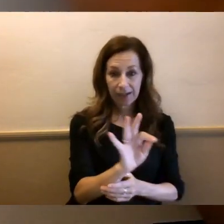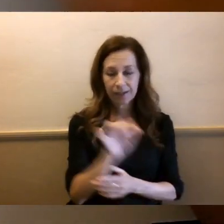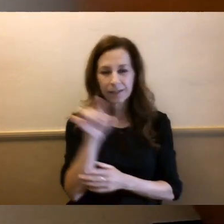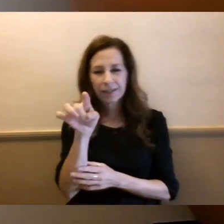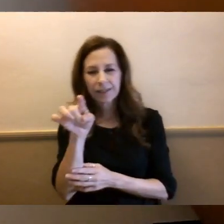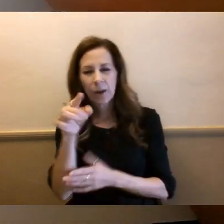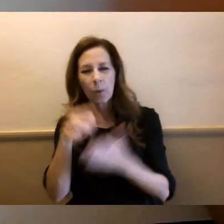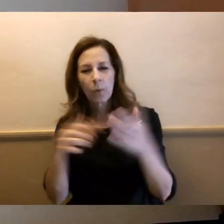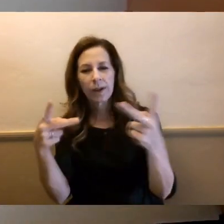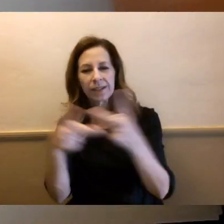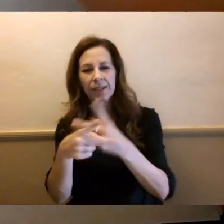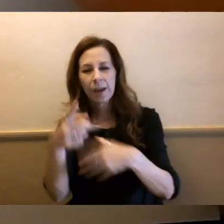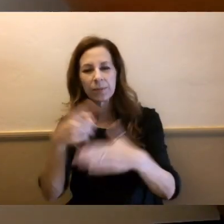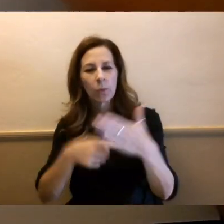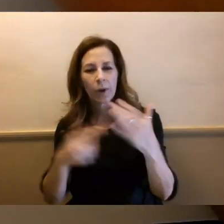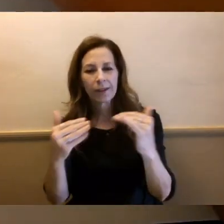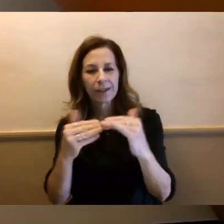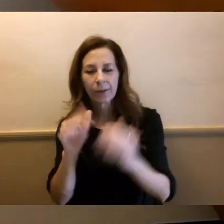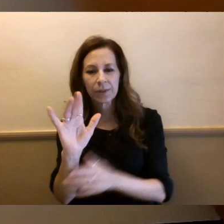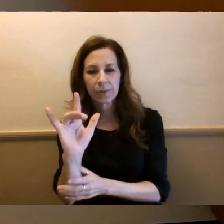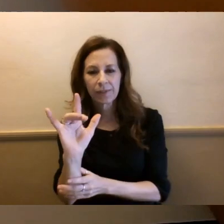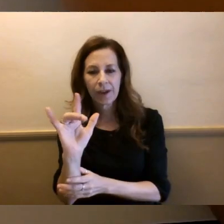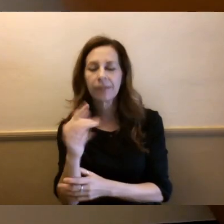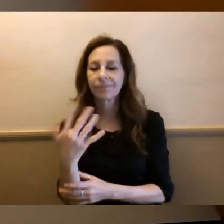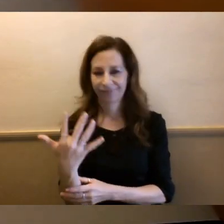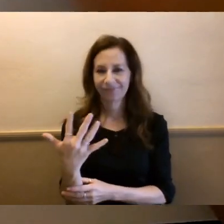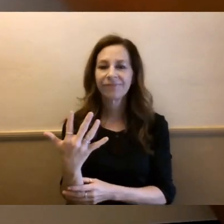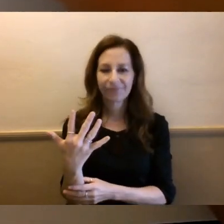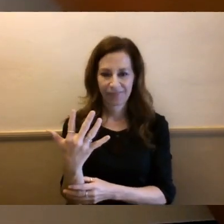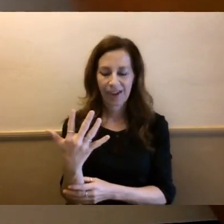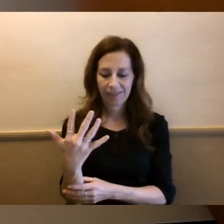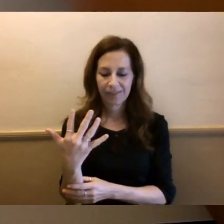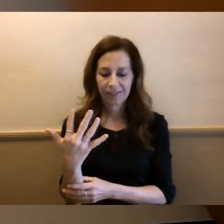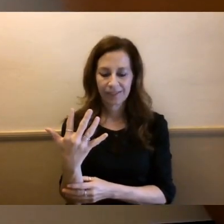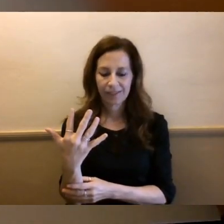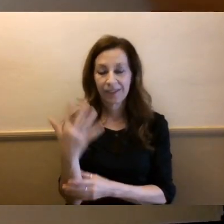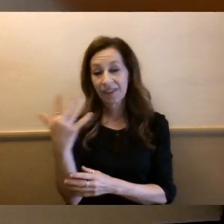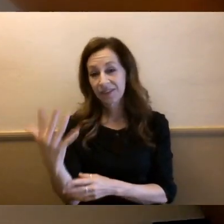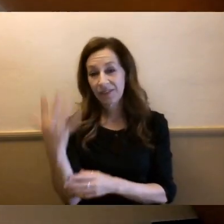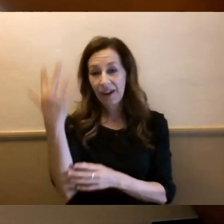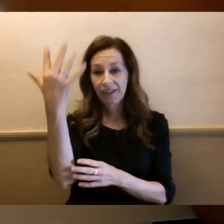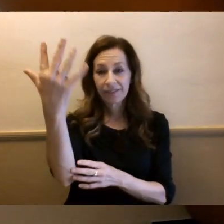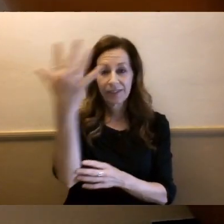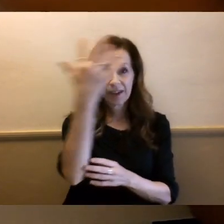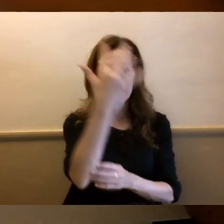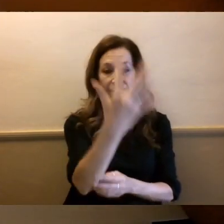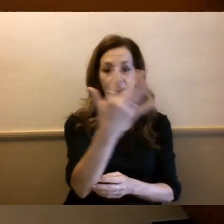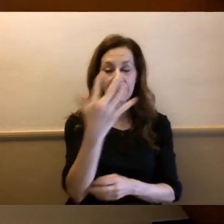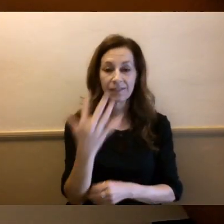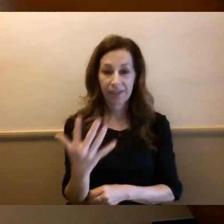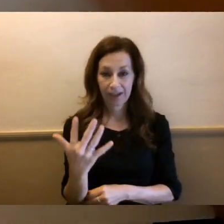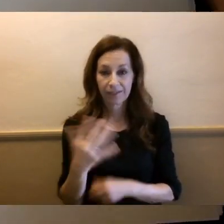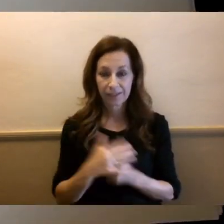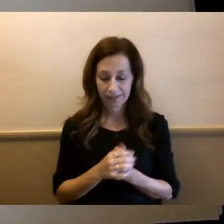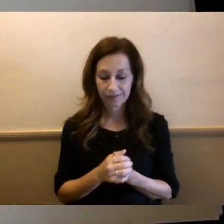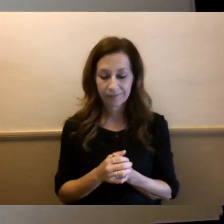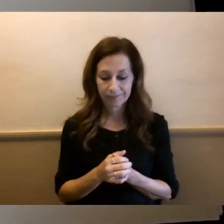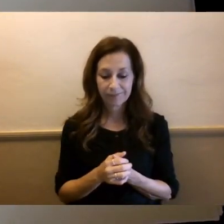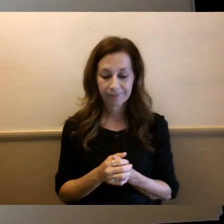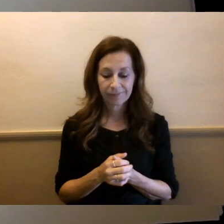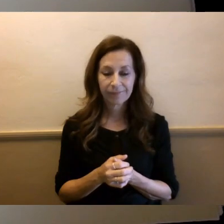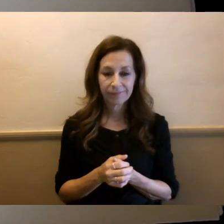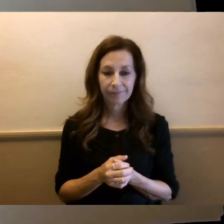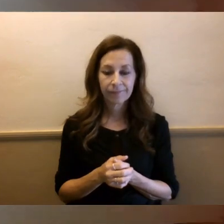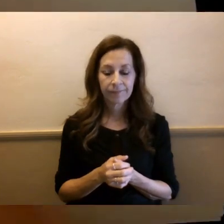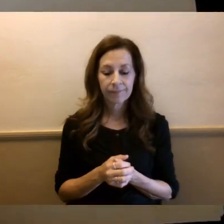gets me 9. What times what makes 25? 5. So if this is 5, that is 5, that is 5, and this is